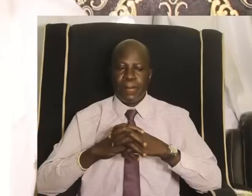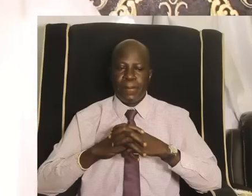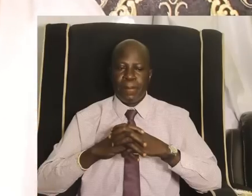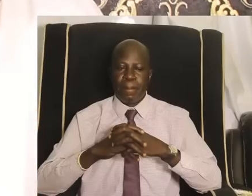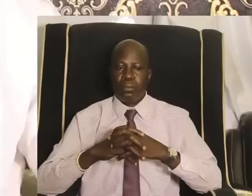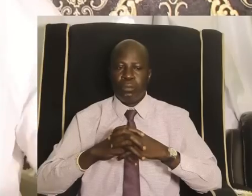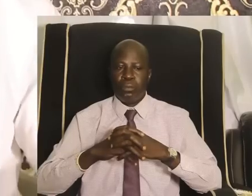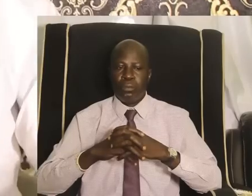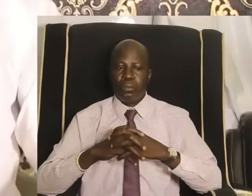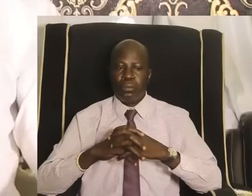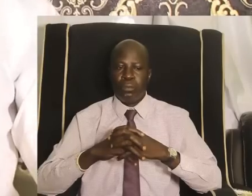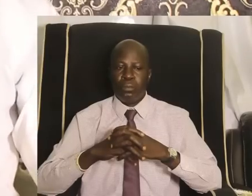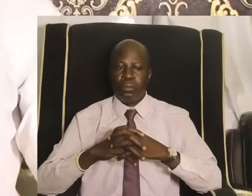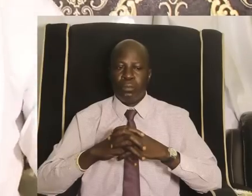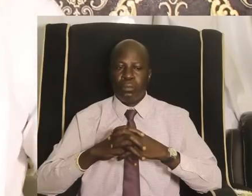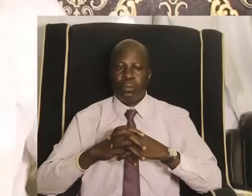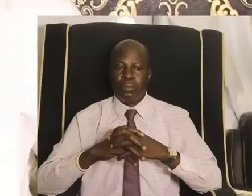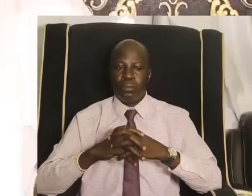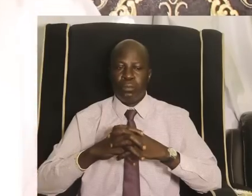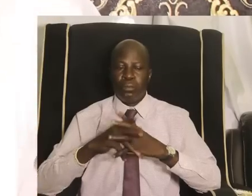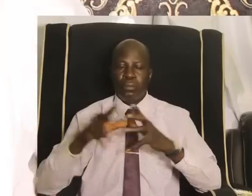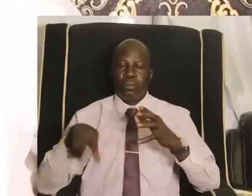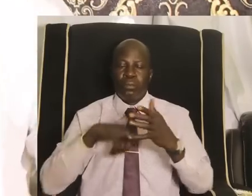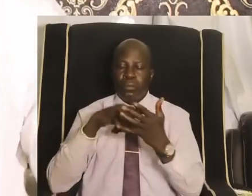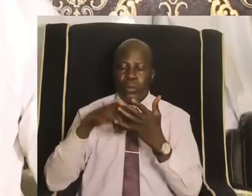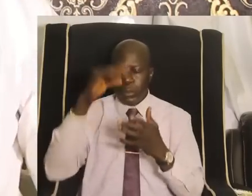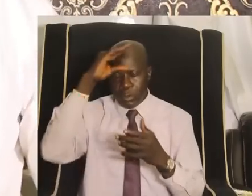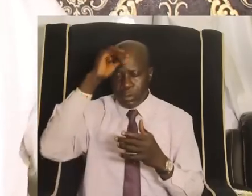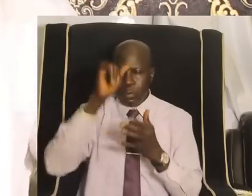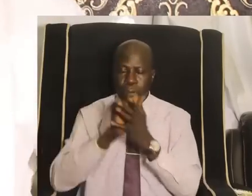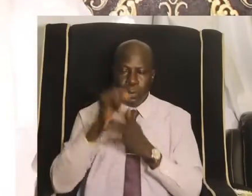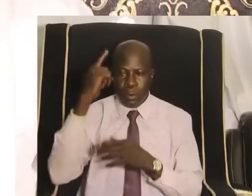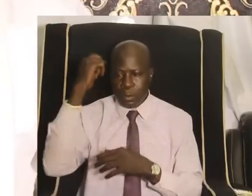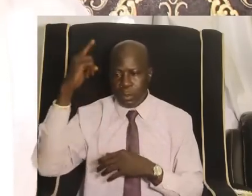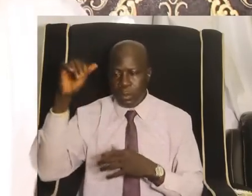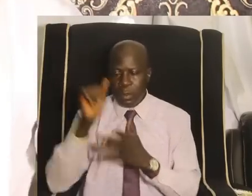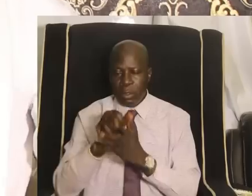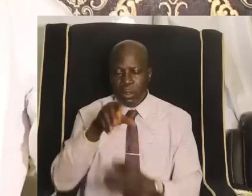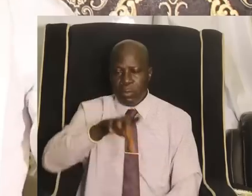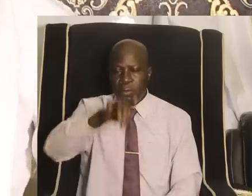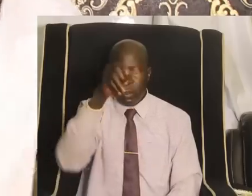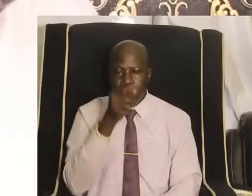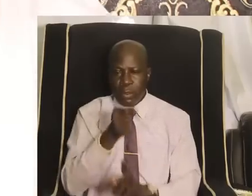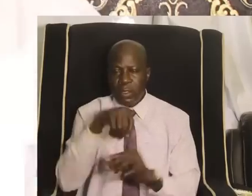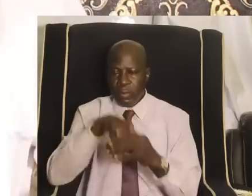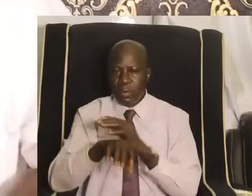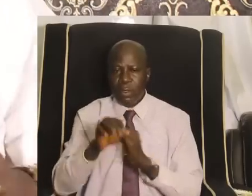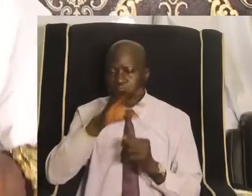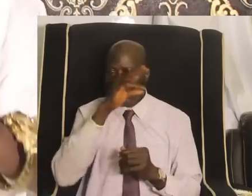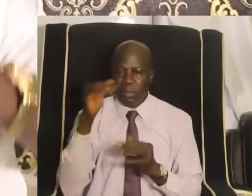mú. You must make it. Ogun ọ̀sán àtogun òru tó ń jà. Battle of day and night tormenting. Ní orúkọ Jésù. In the name of Jesus. Ogun yẹn máa wọlẹ̀.